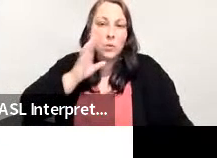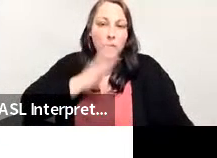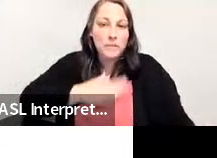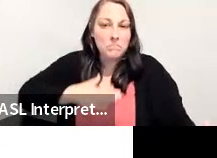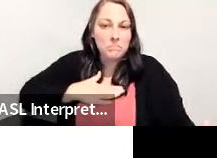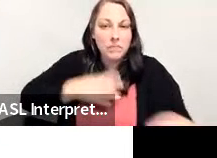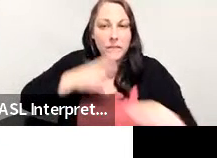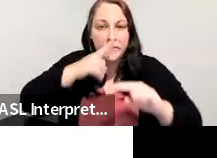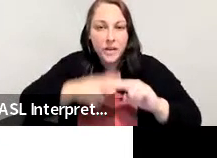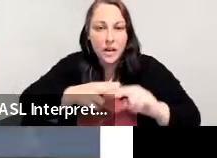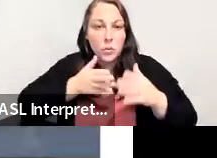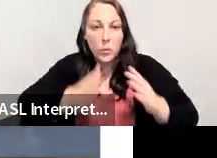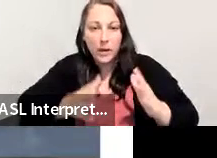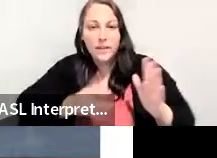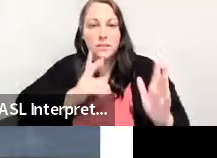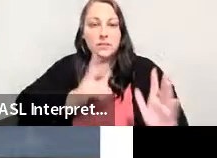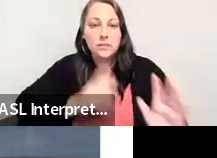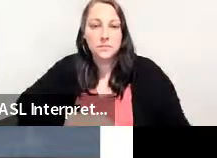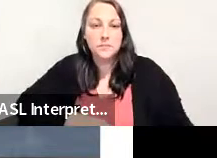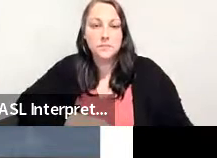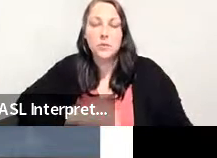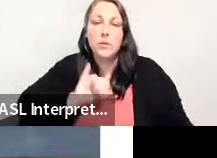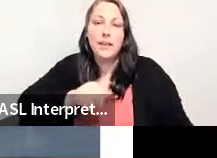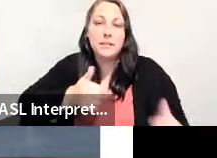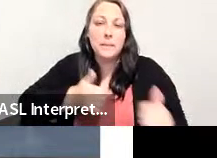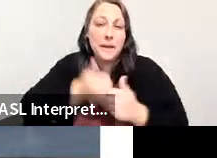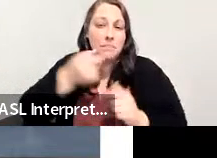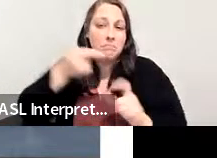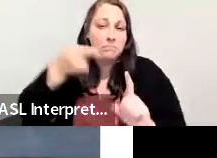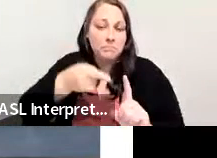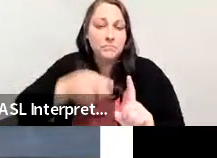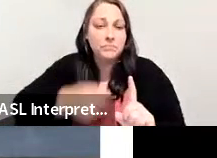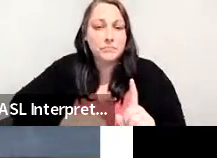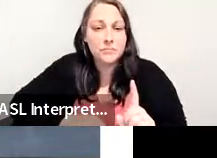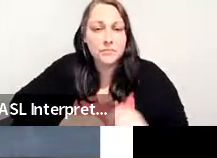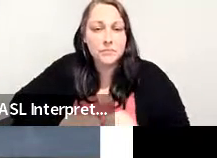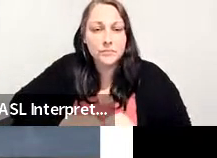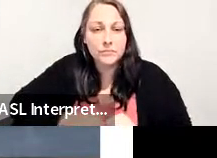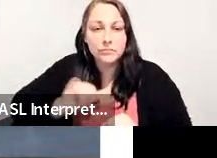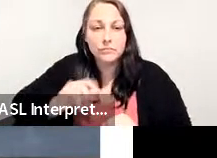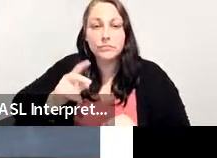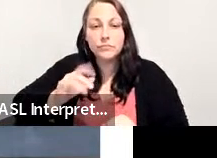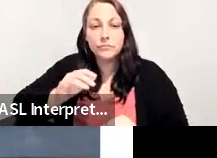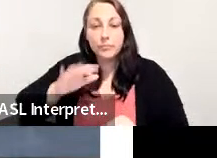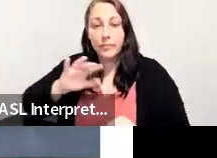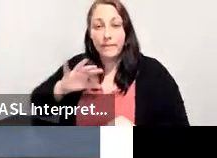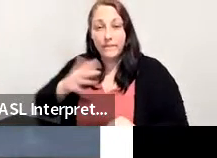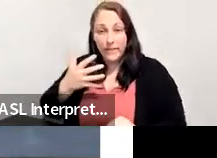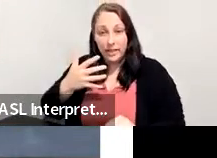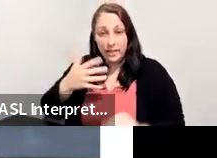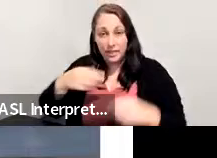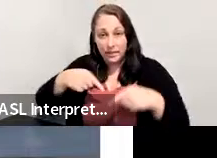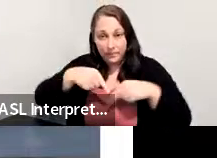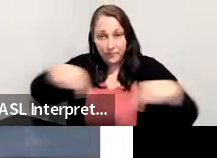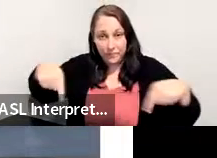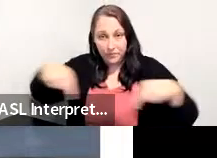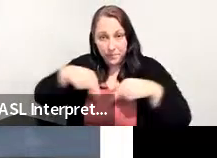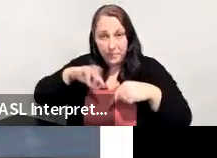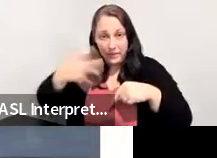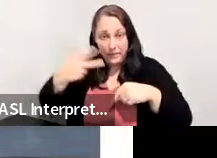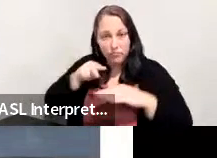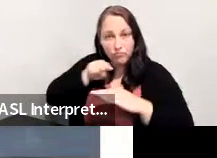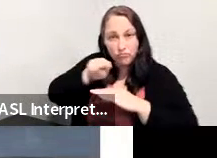I think that's largely what we wanted to note there. This is the kind of view from Fifth Street looking in, the retail